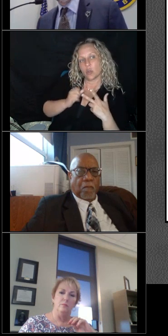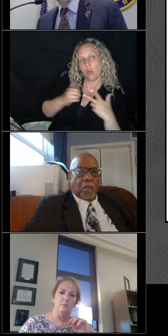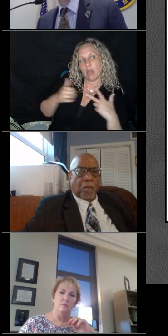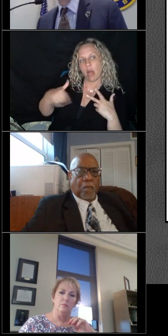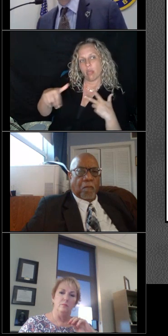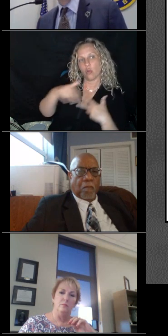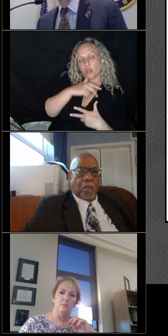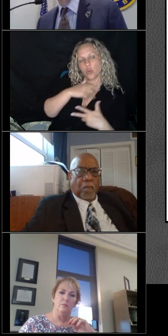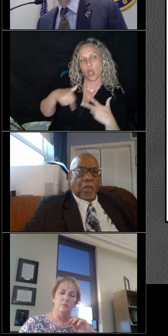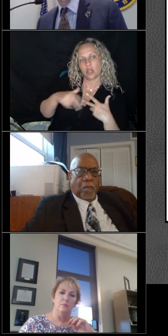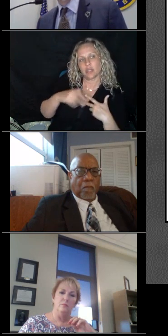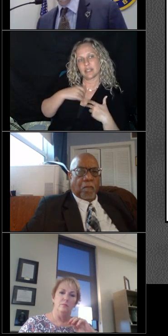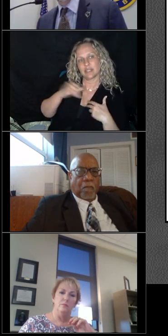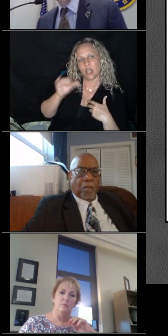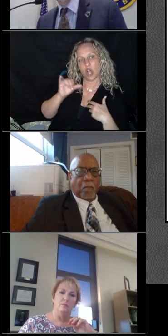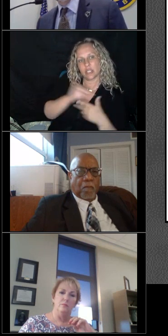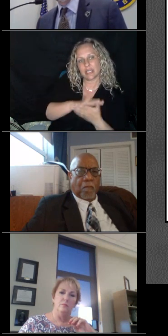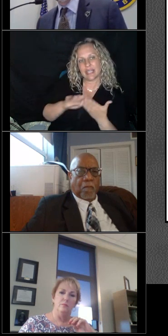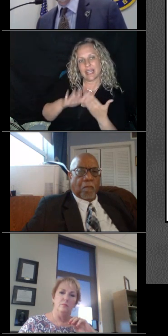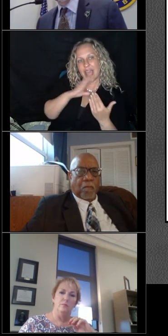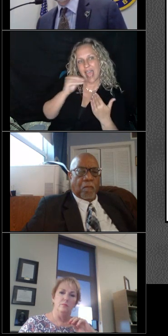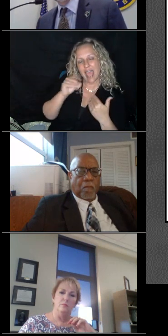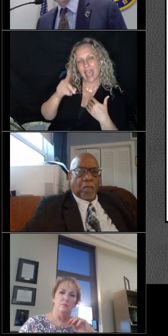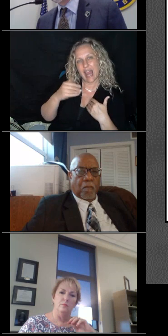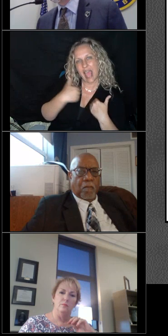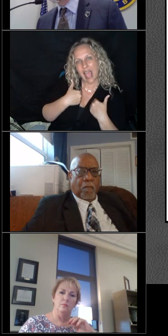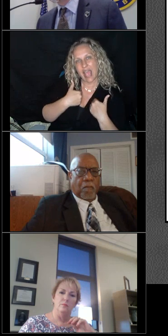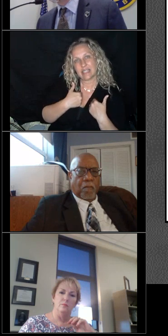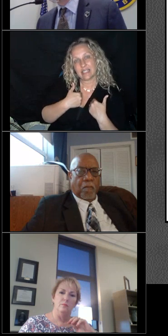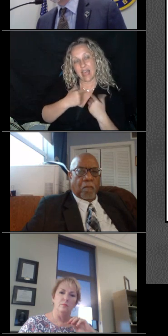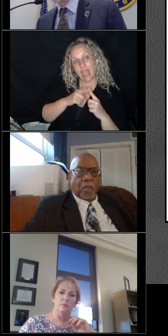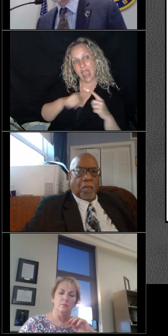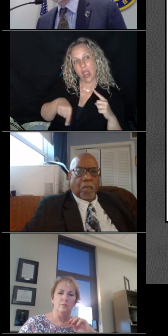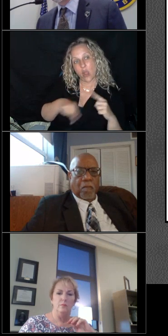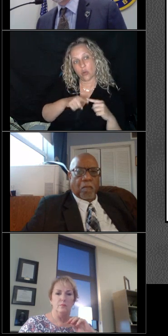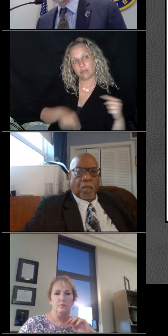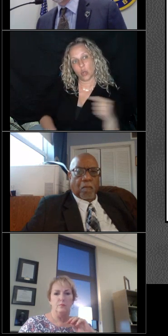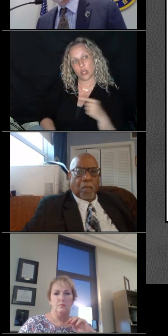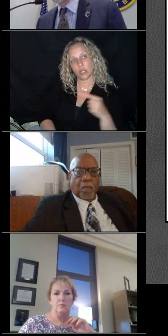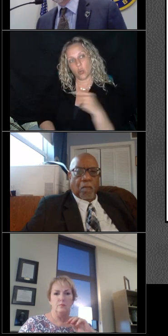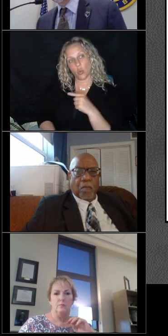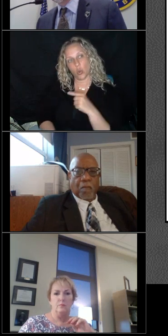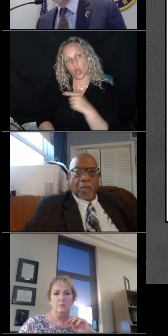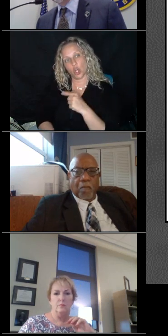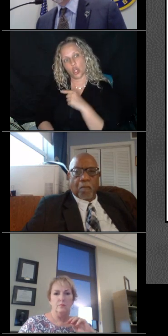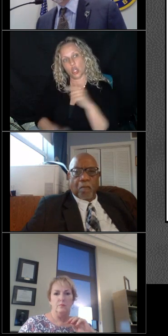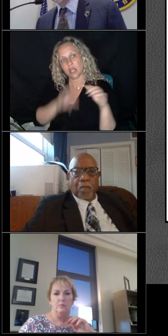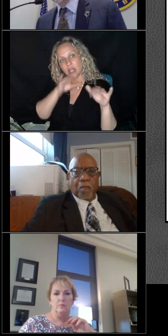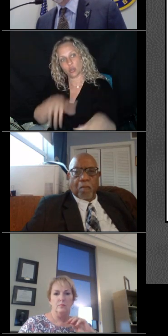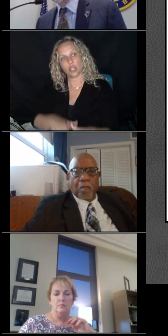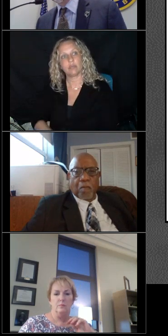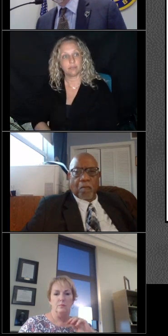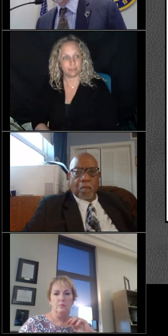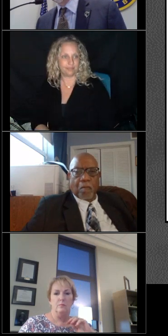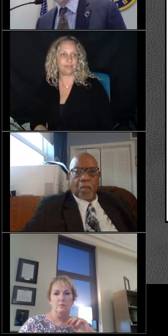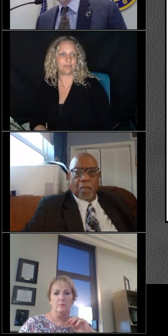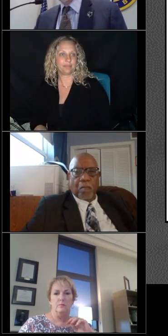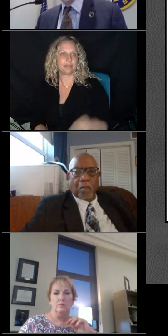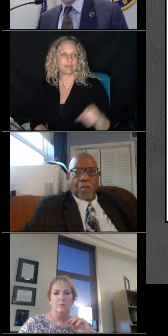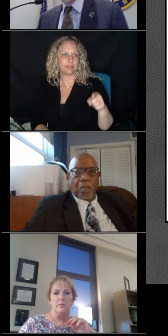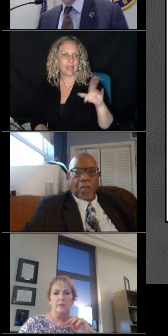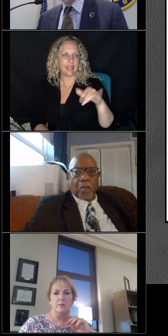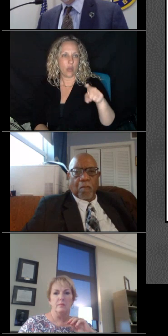crosswalks. It's also clean and it has the arrows pointing towards the ocean. Go back.